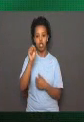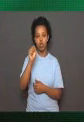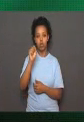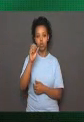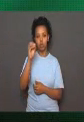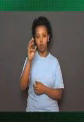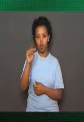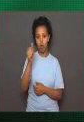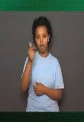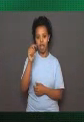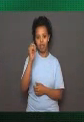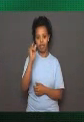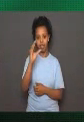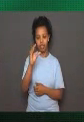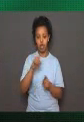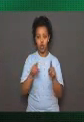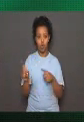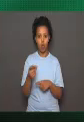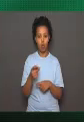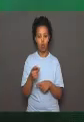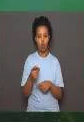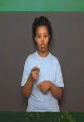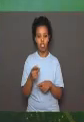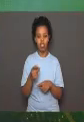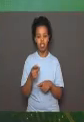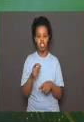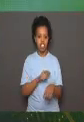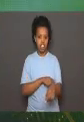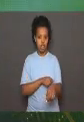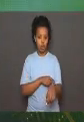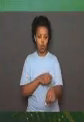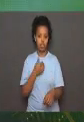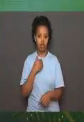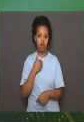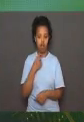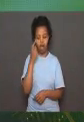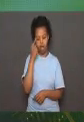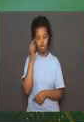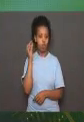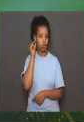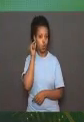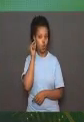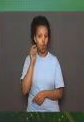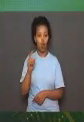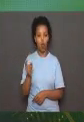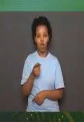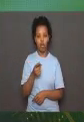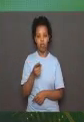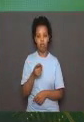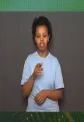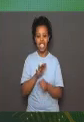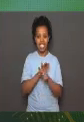reflexes are involved with our special senses, such as our eyes, ears,